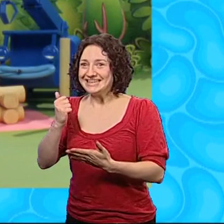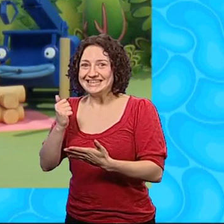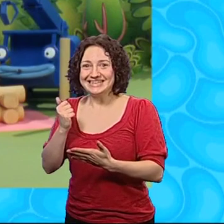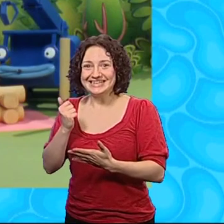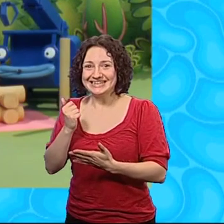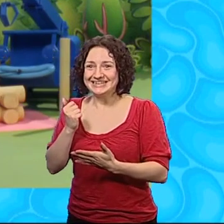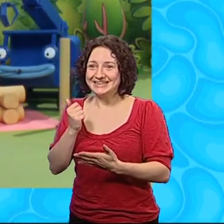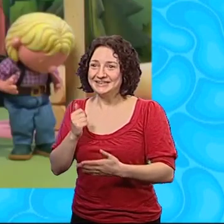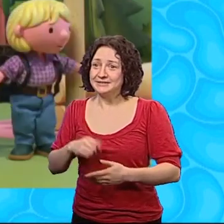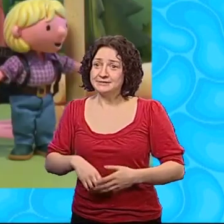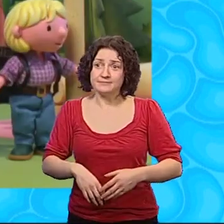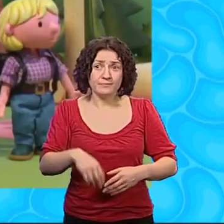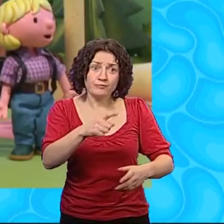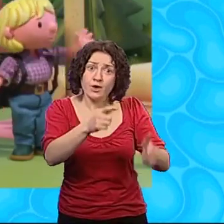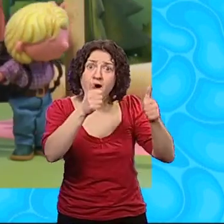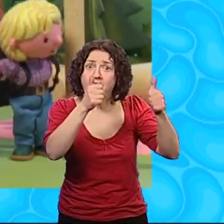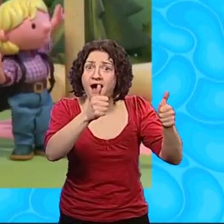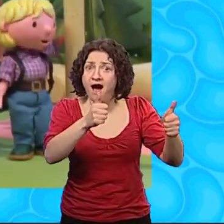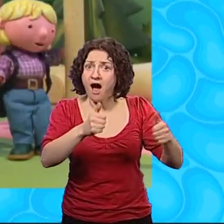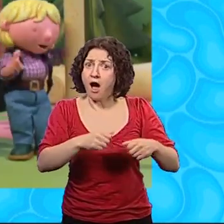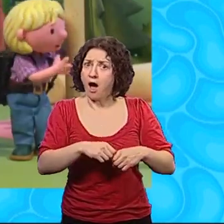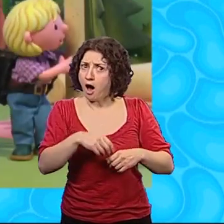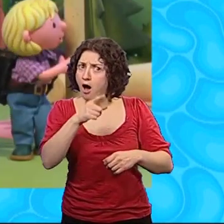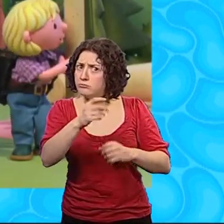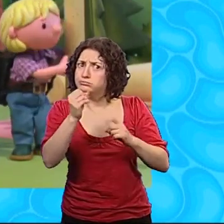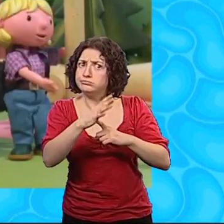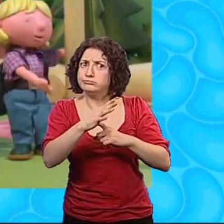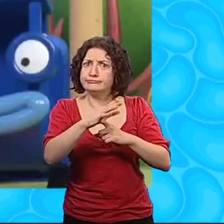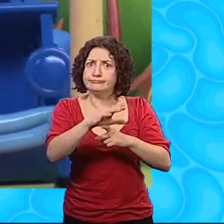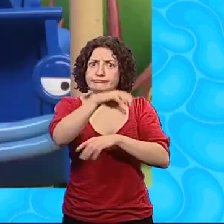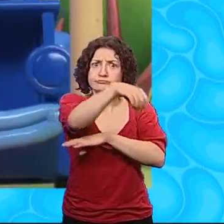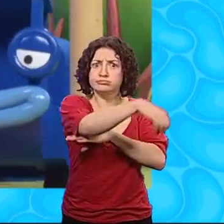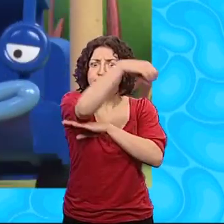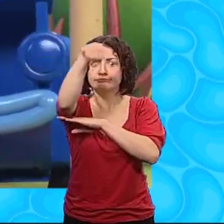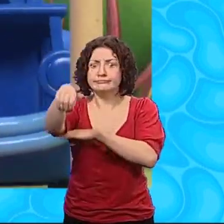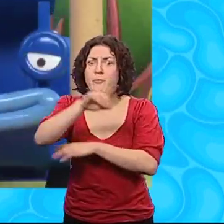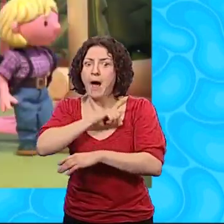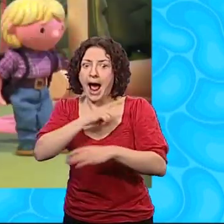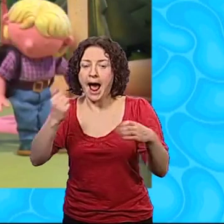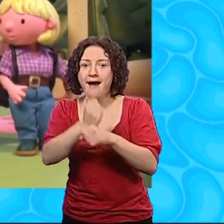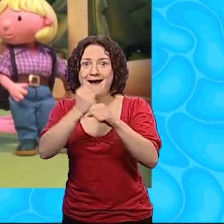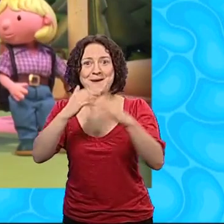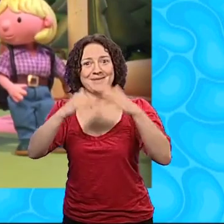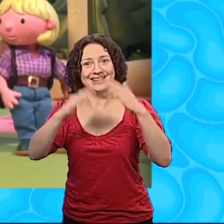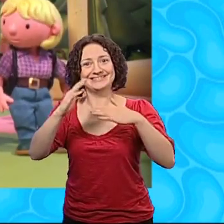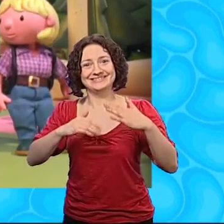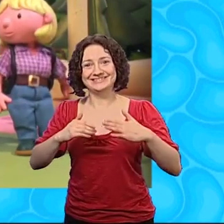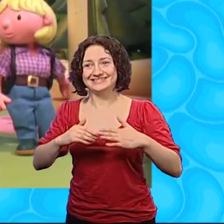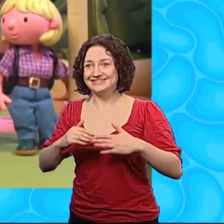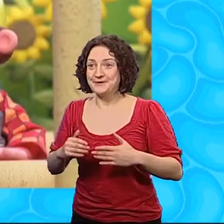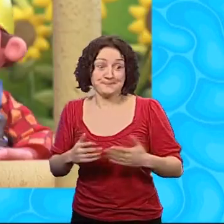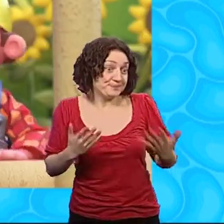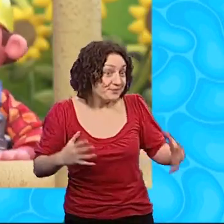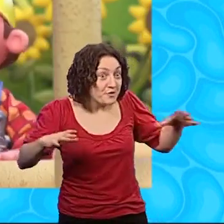A great job, Lofty. A crane's a really important machine for a bunkhouse build. Oh, thanks. Well, it's time to